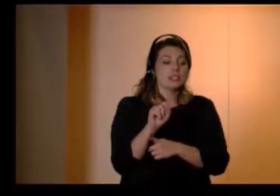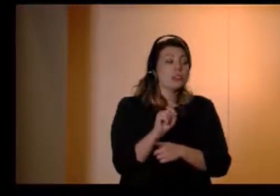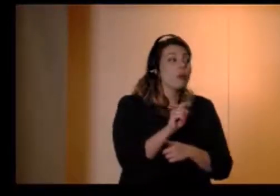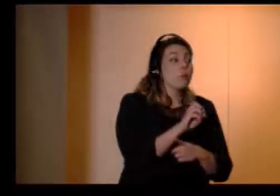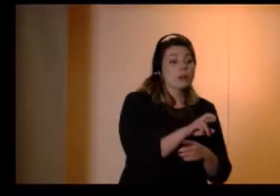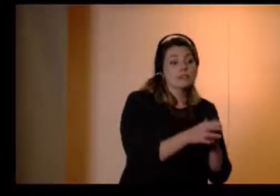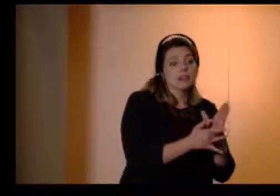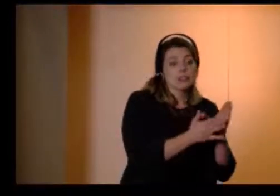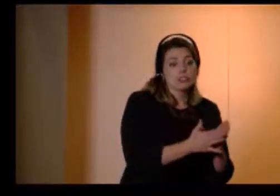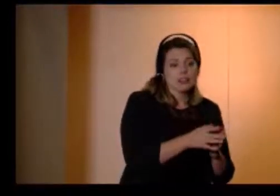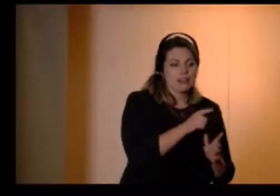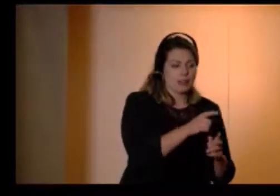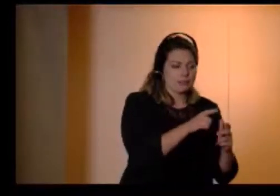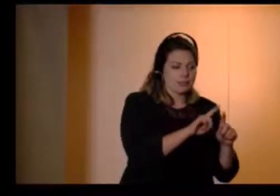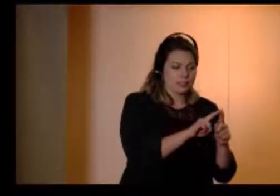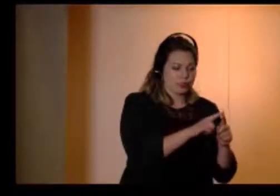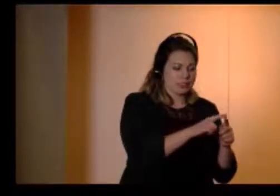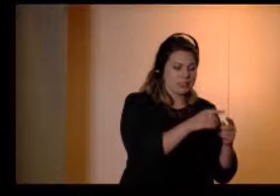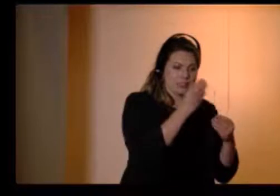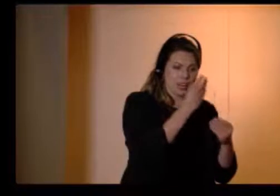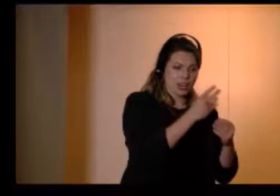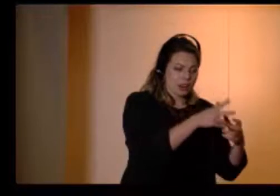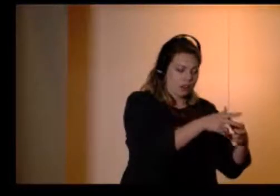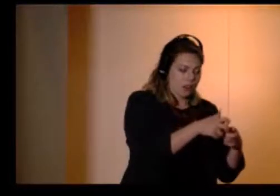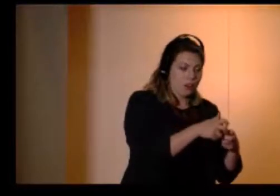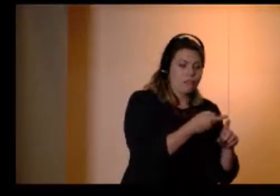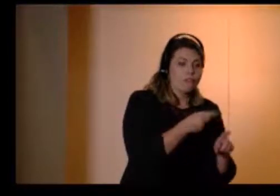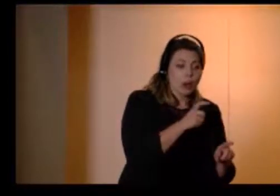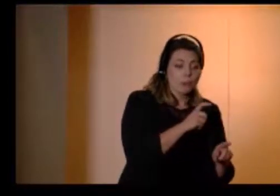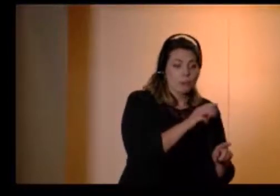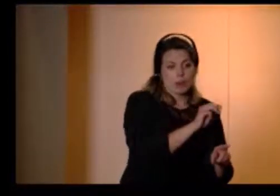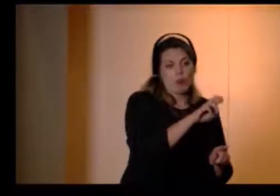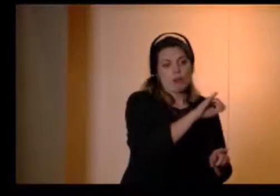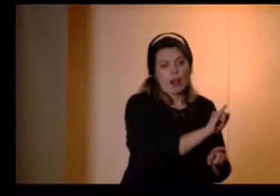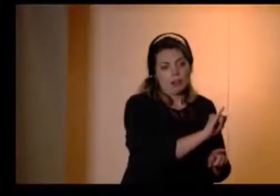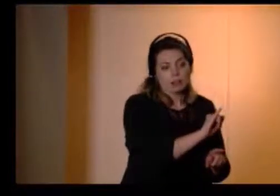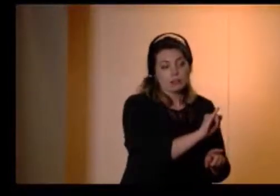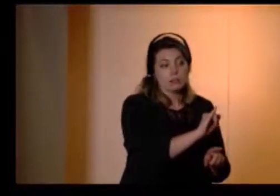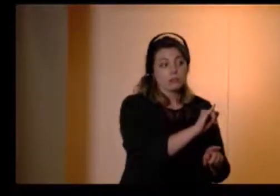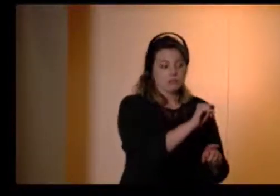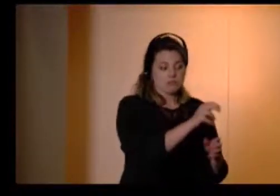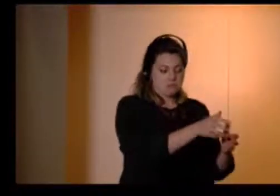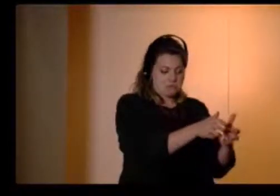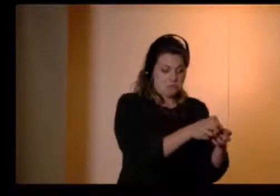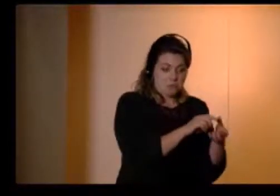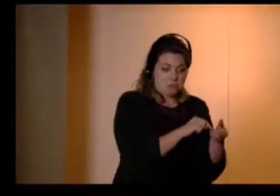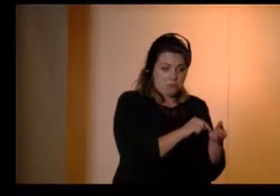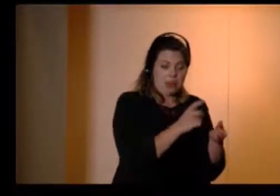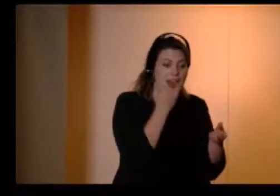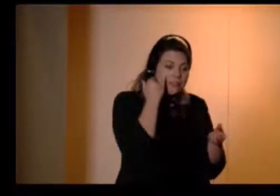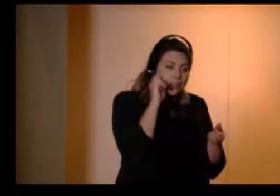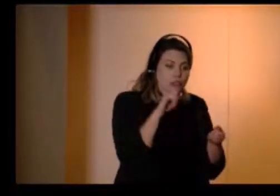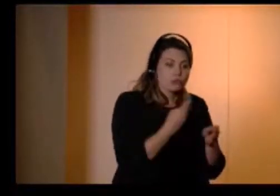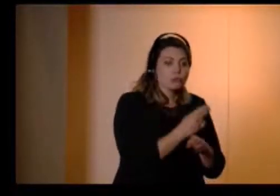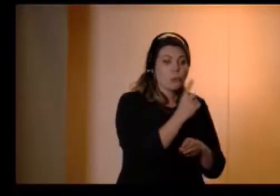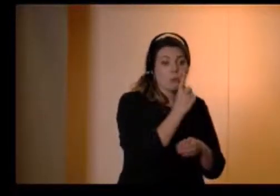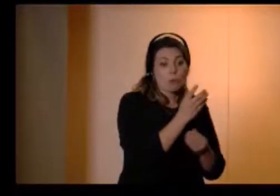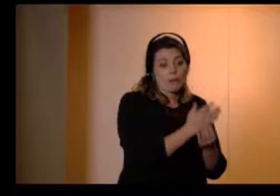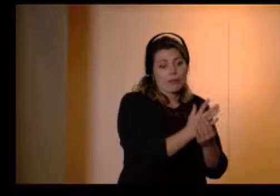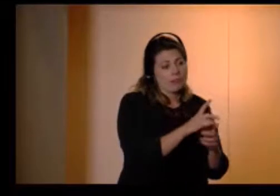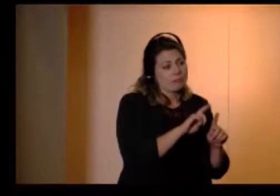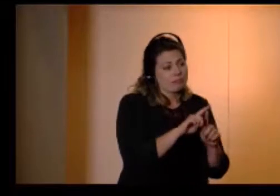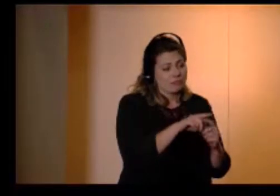out that data from an image stack from an MRI, if they can just use that one file in various different